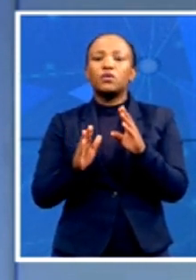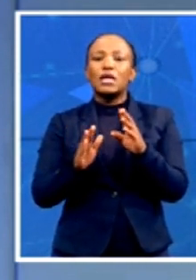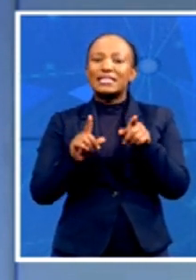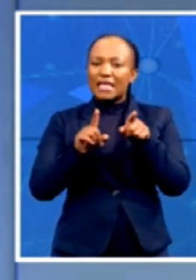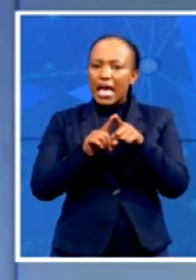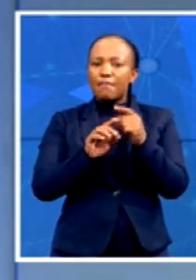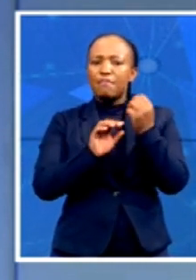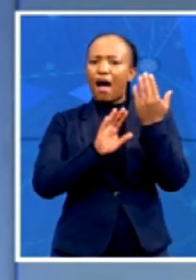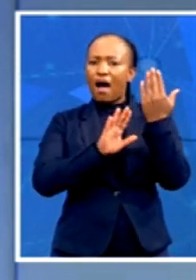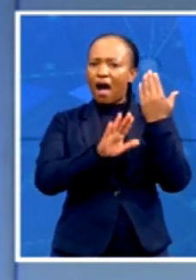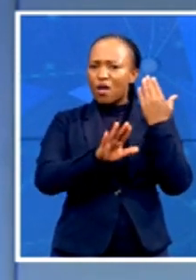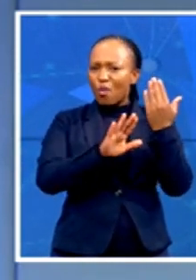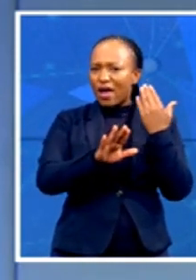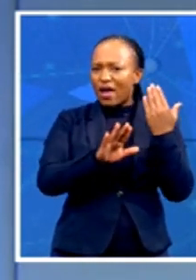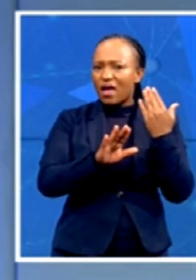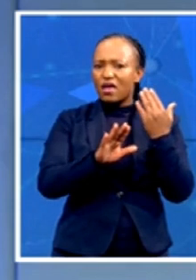me,